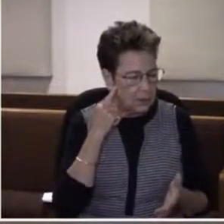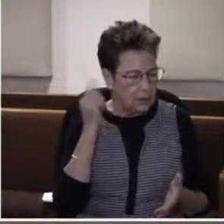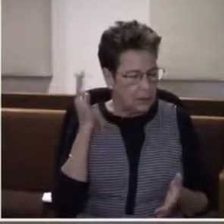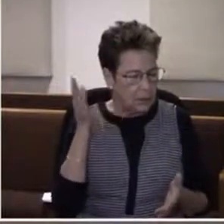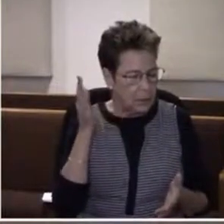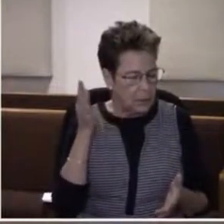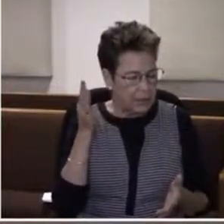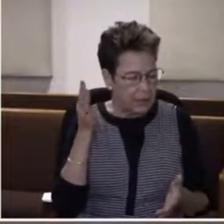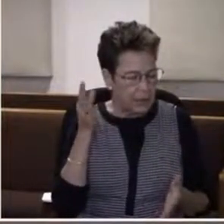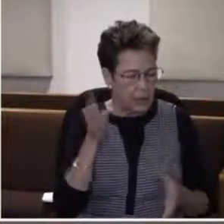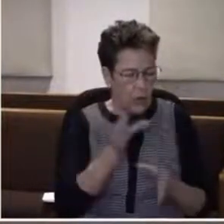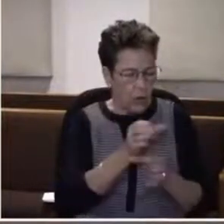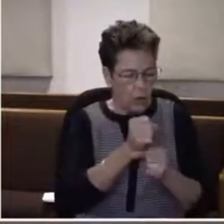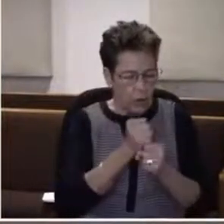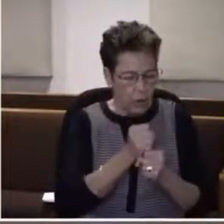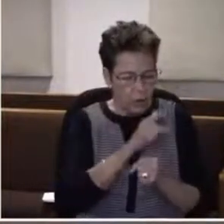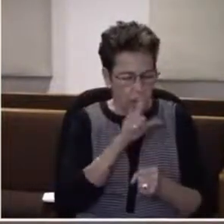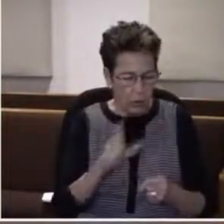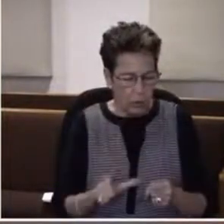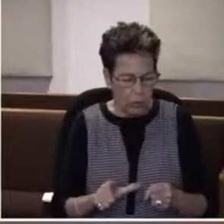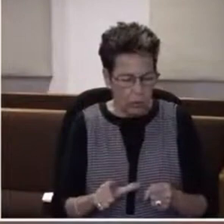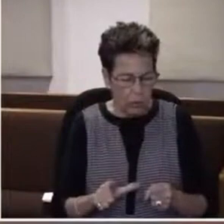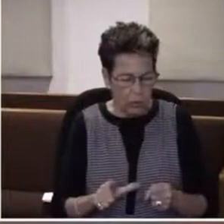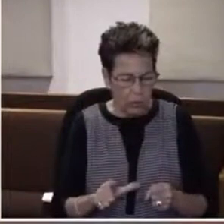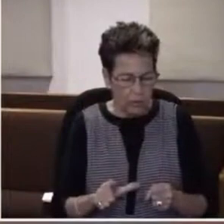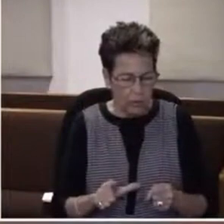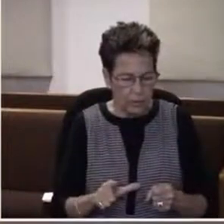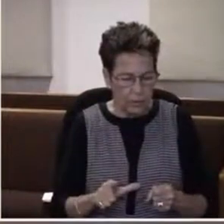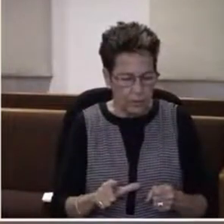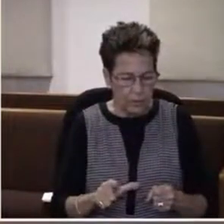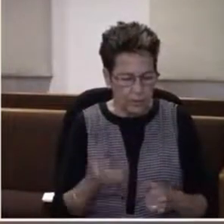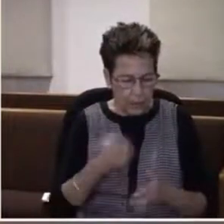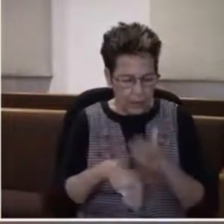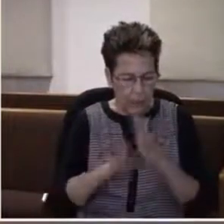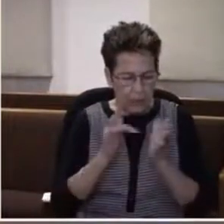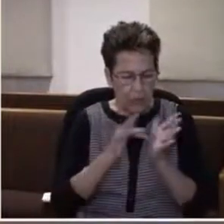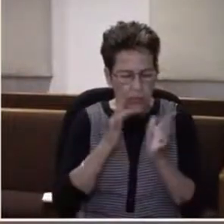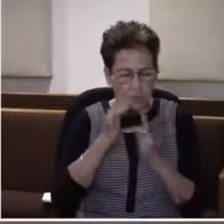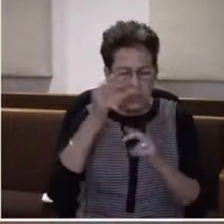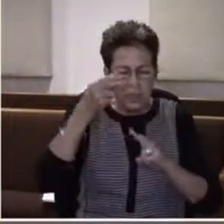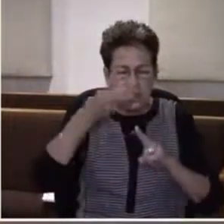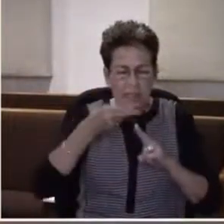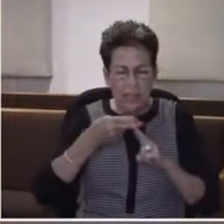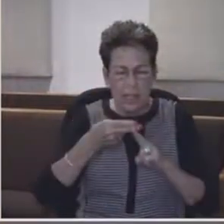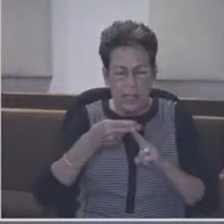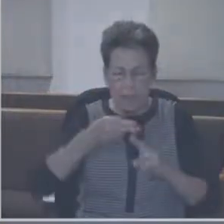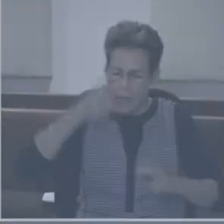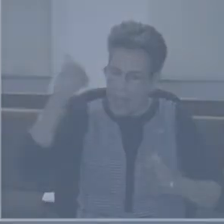trust the Lord. He knows what he's doing. In Jesus' name we pray.